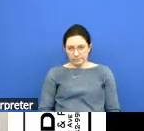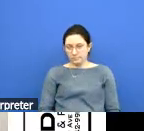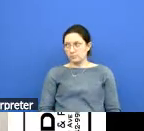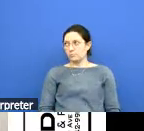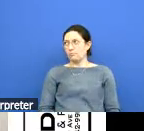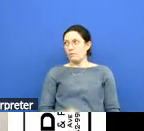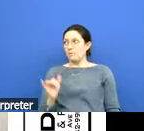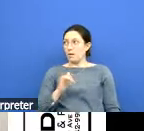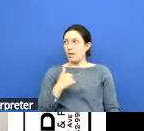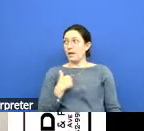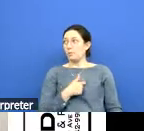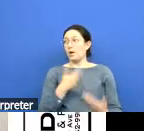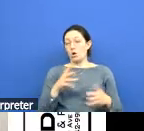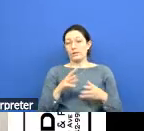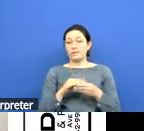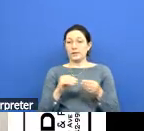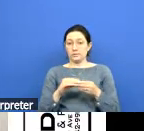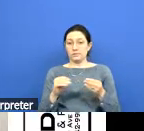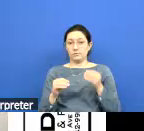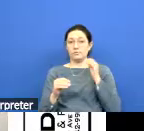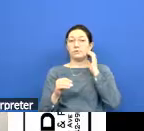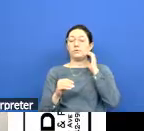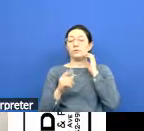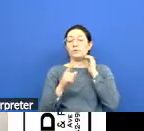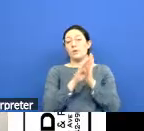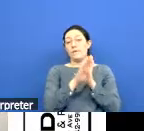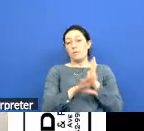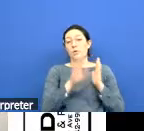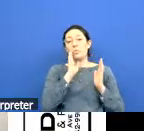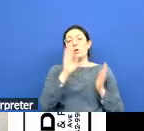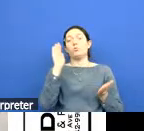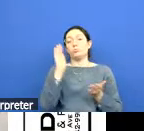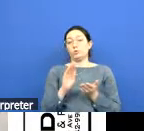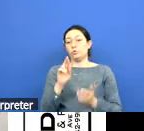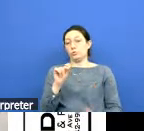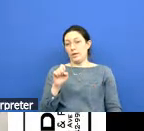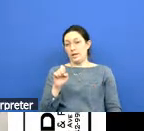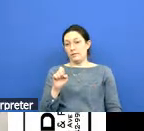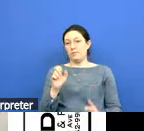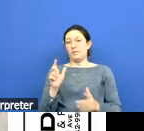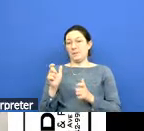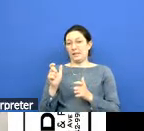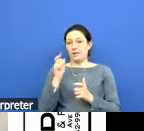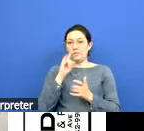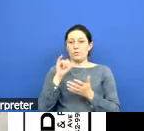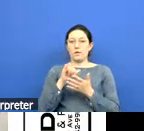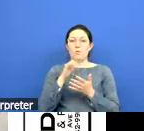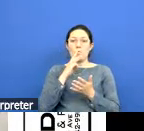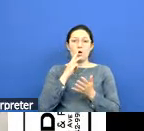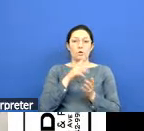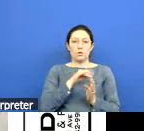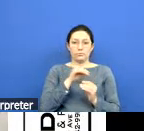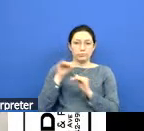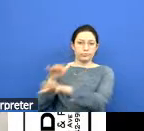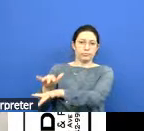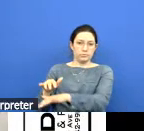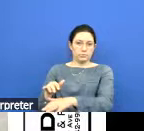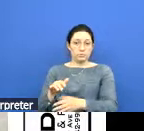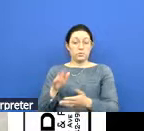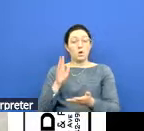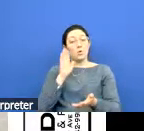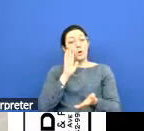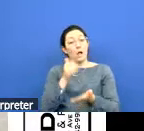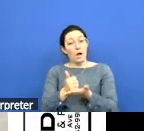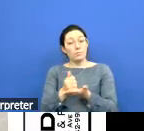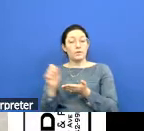As we said, they are going to have to reduce the rate at which it flows into Red Creek. It will help. Will it solve the